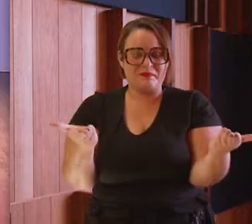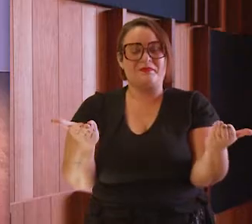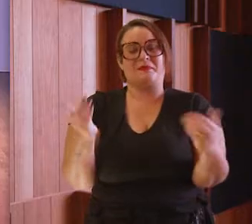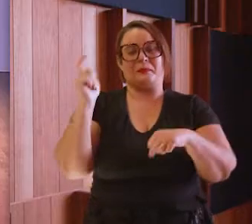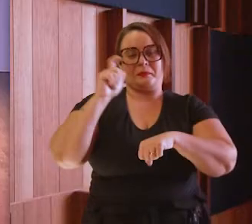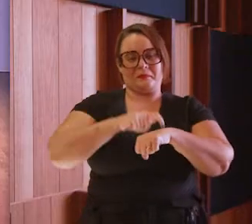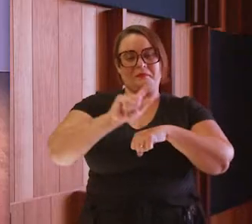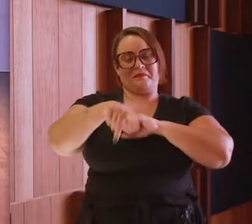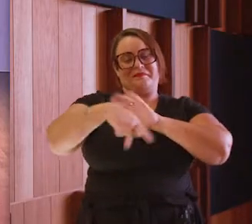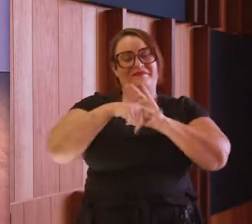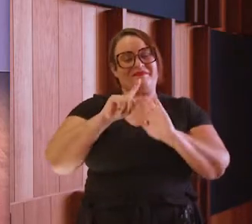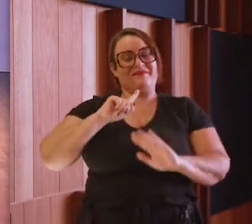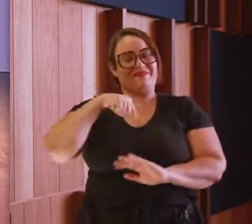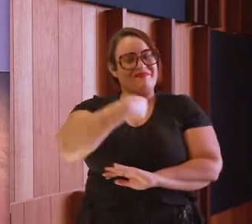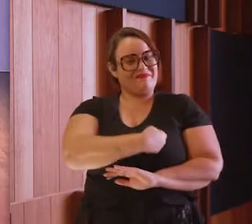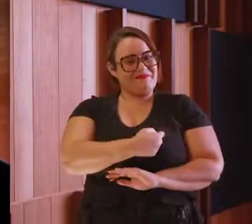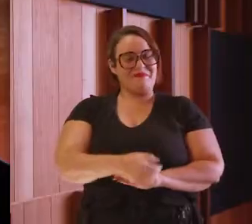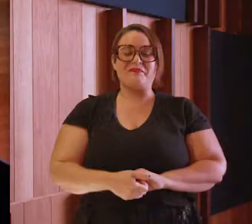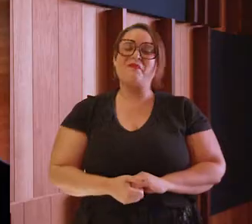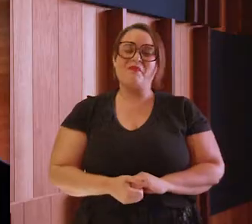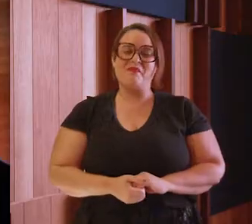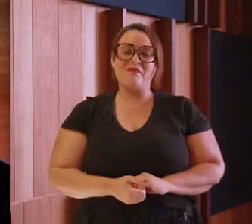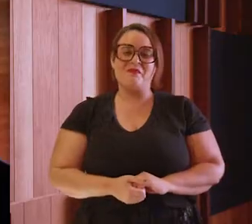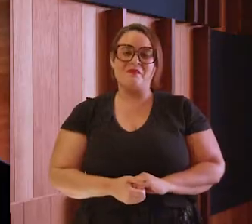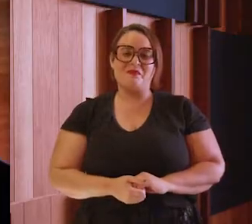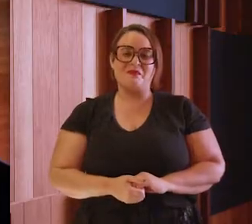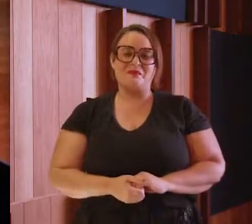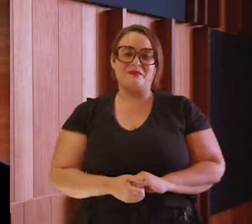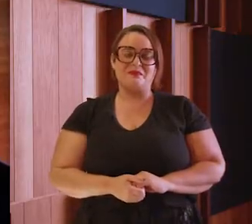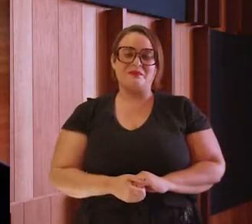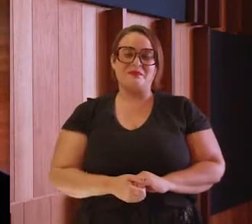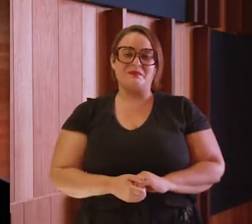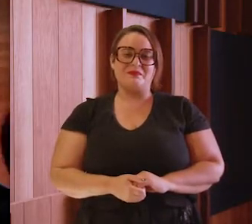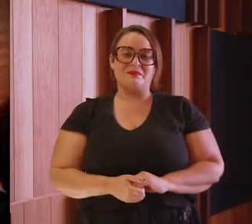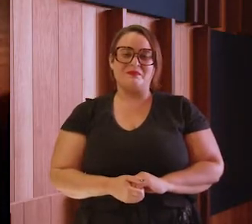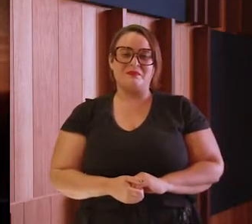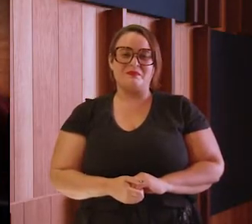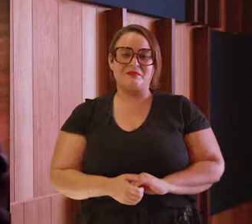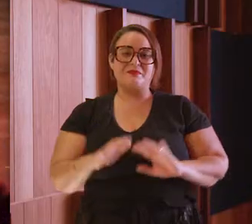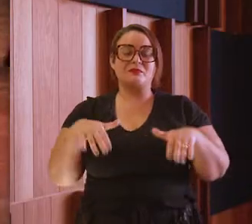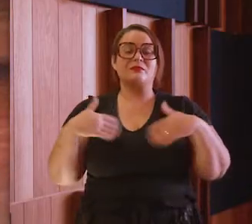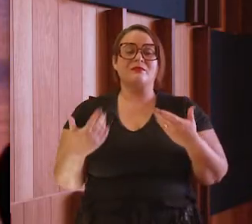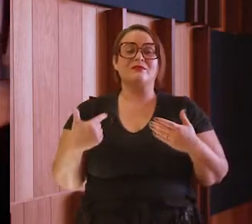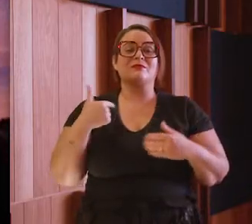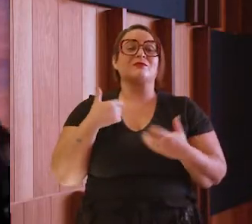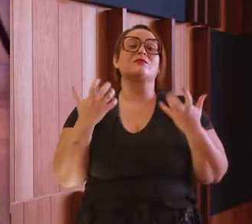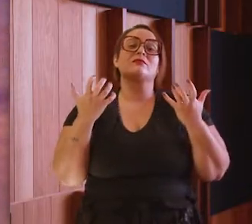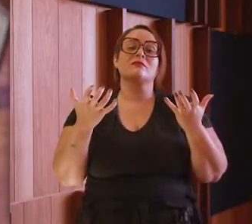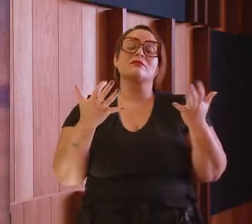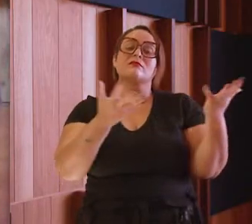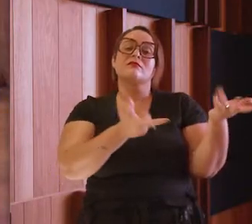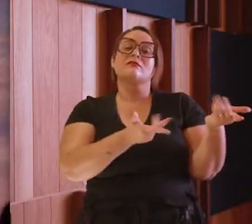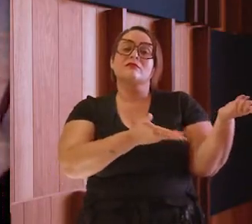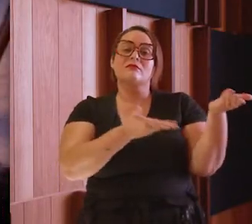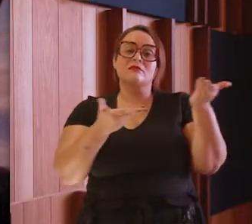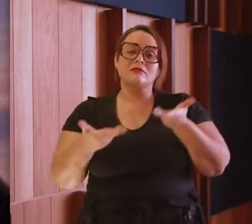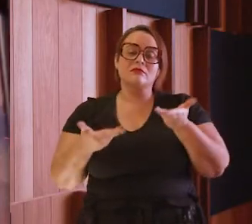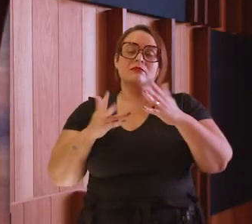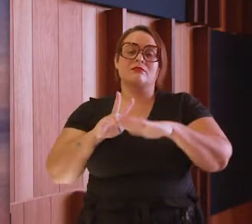é nosso. E having said that, I would like to welcome to the